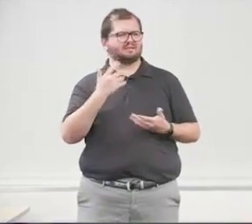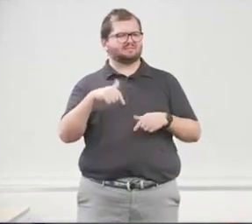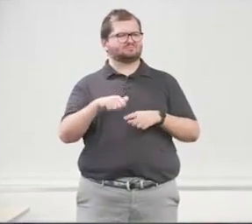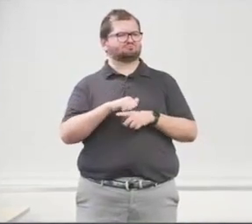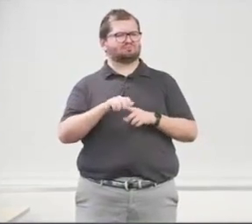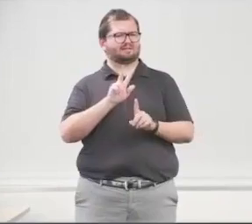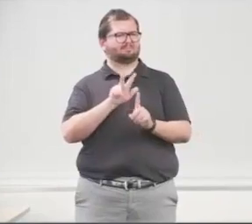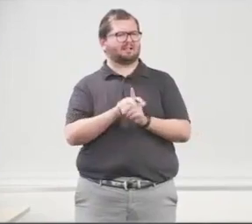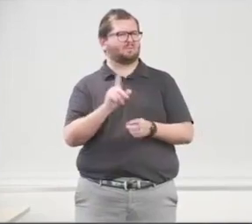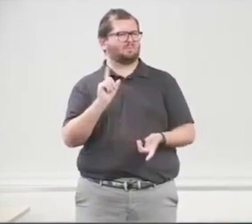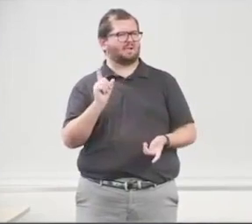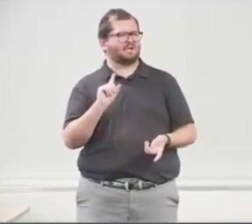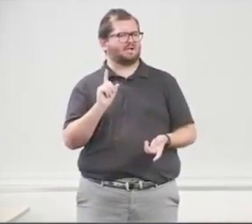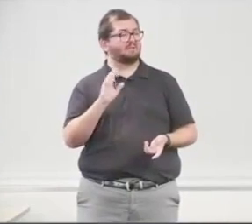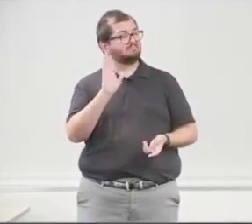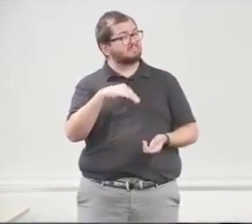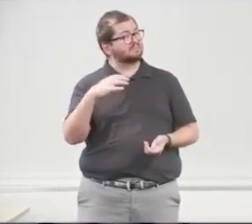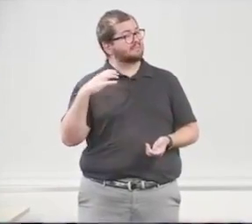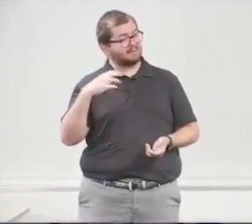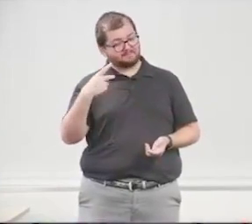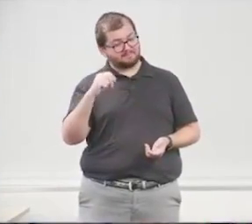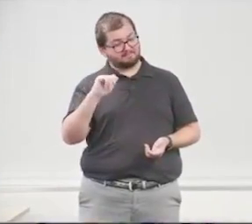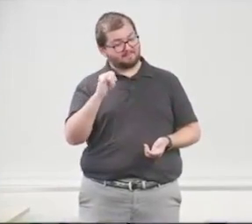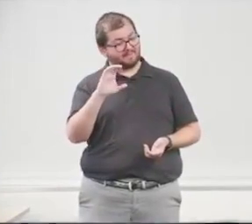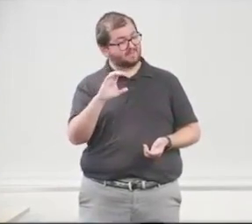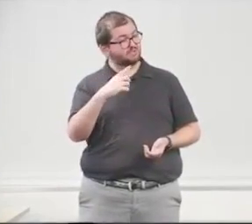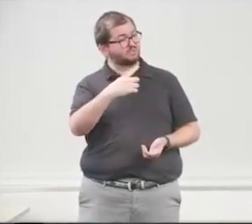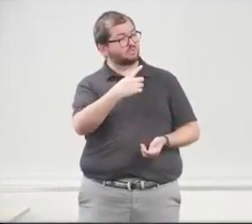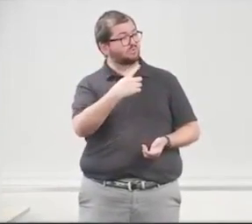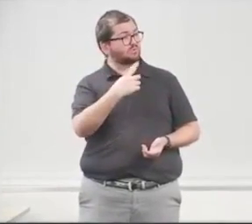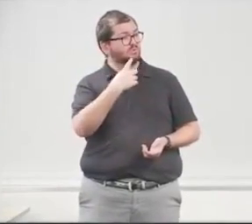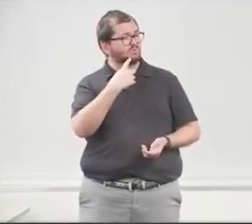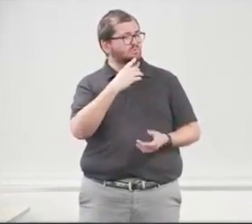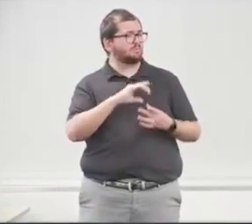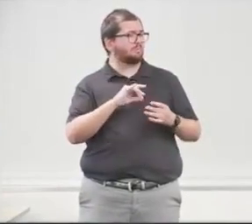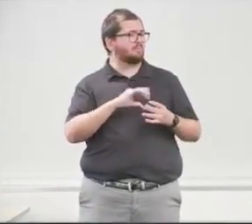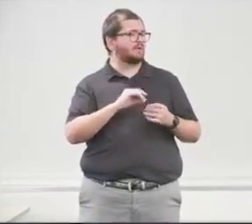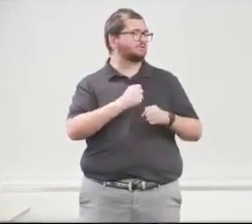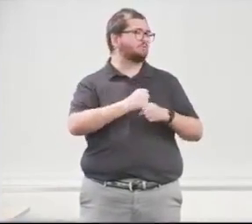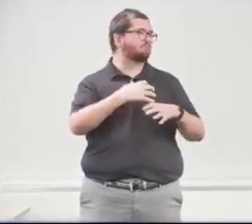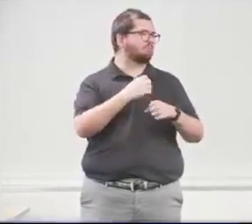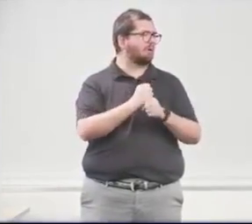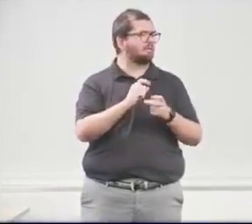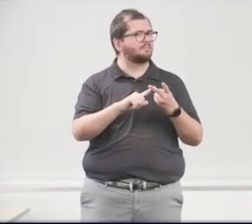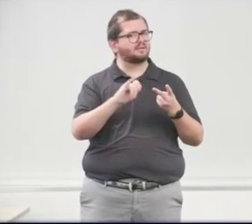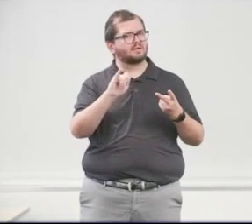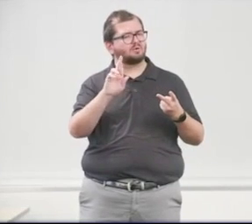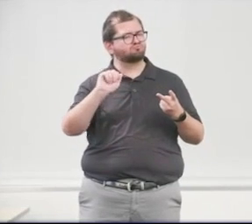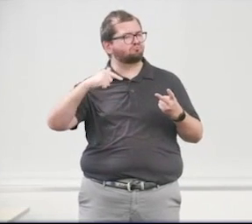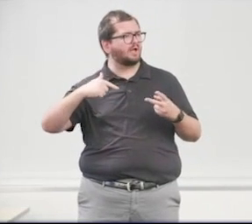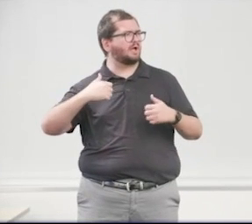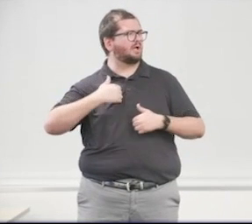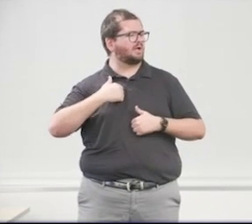Because Captain Pajic, you had mentioned that there's these bombings, there's Iraq, but where does